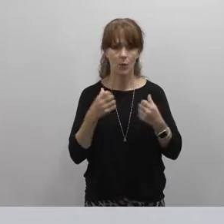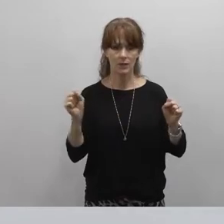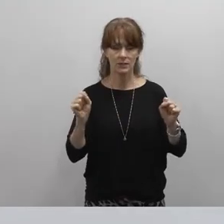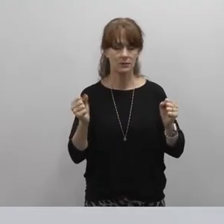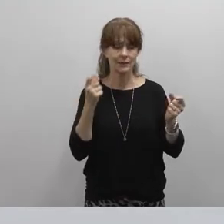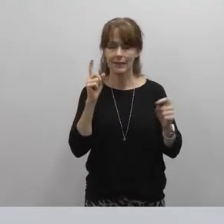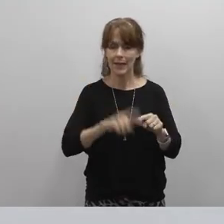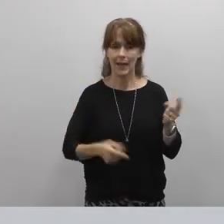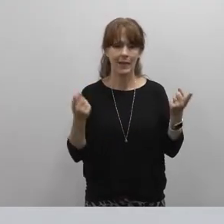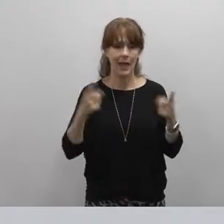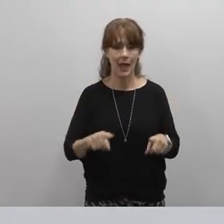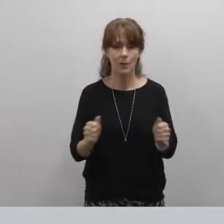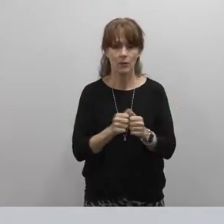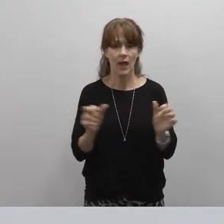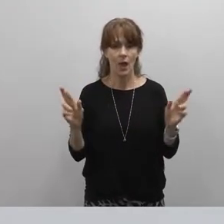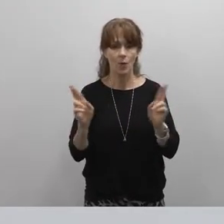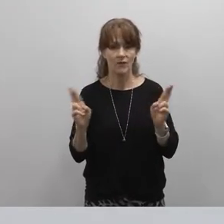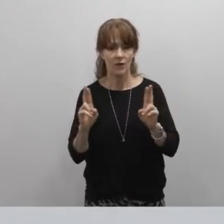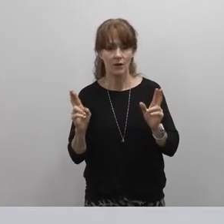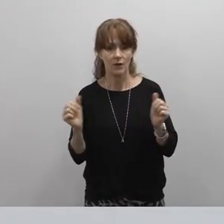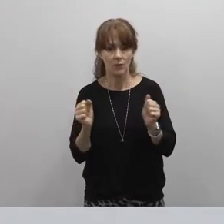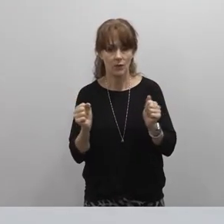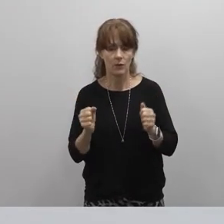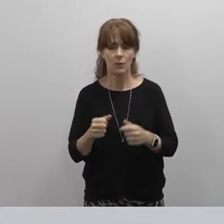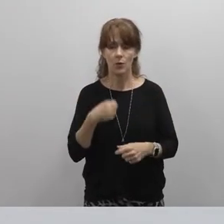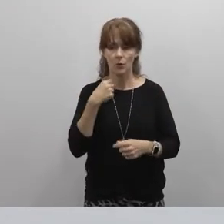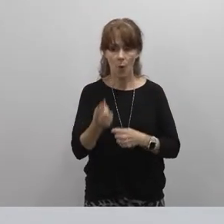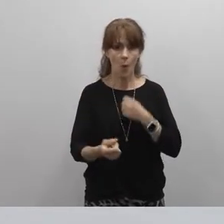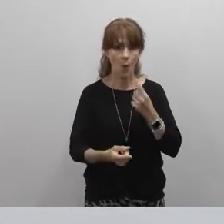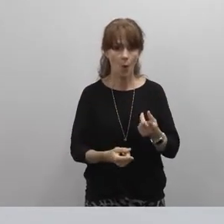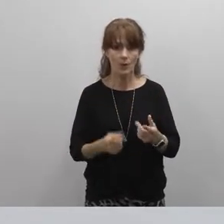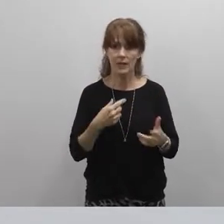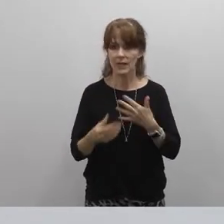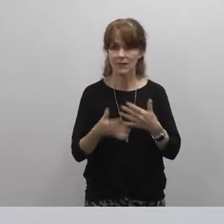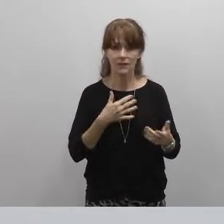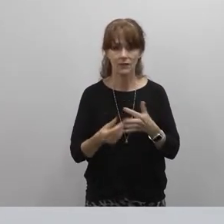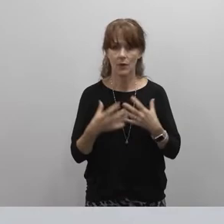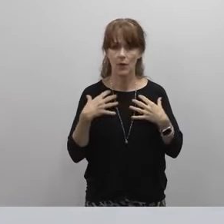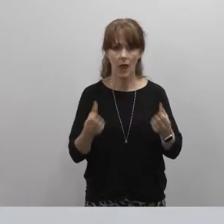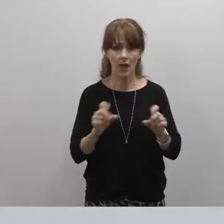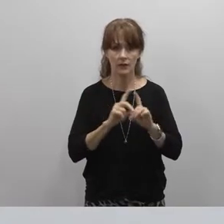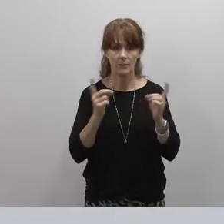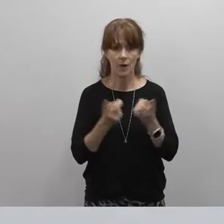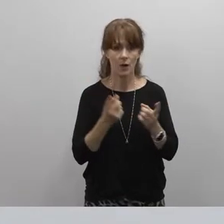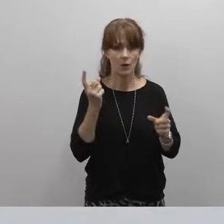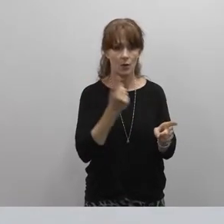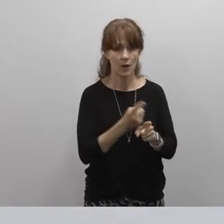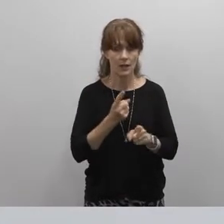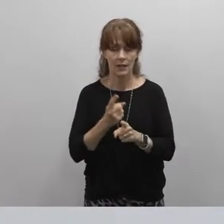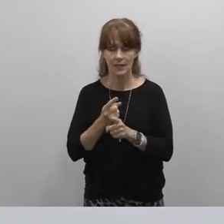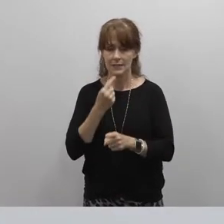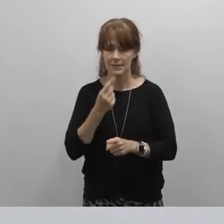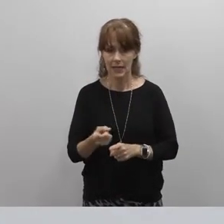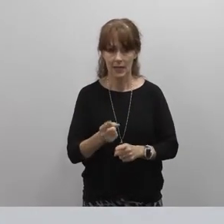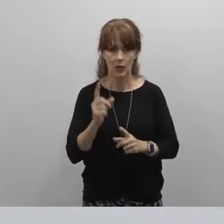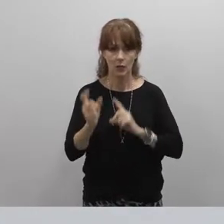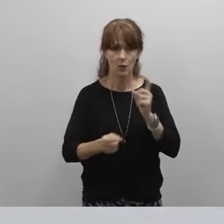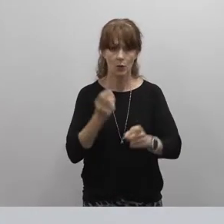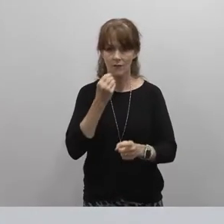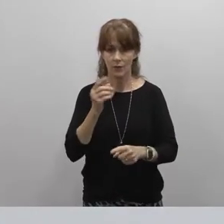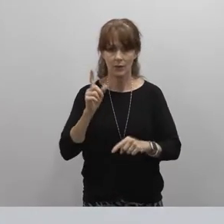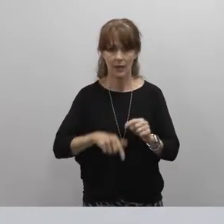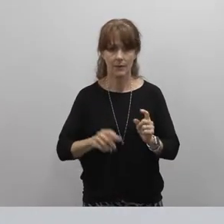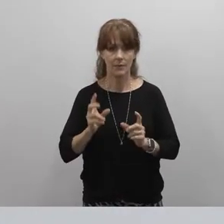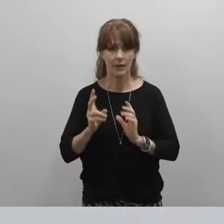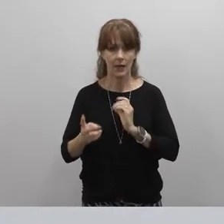happen without refrigeration. We keep on getting told, even though there's no health department regulation stated that donated food cannot